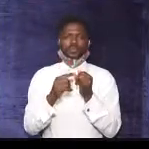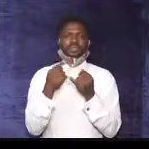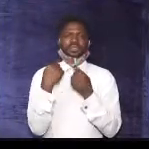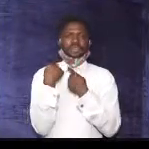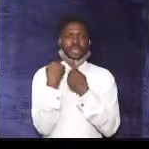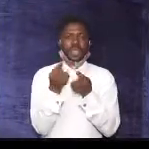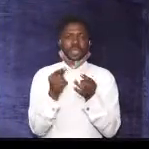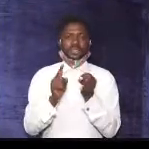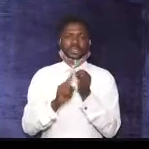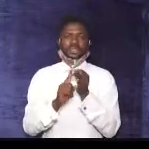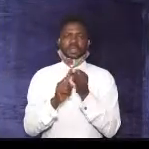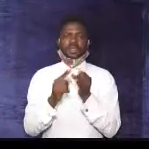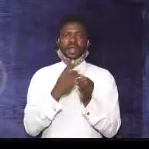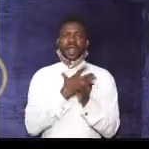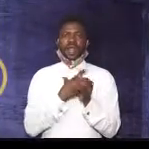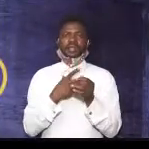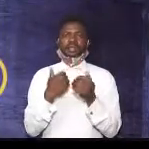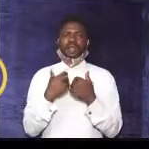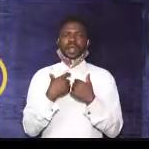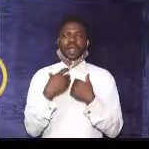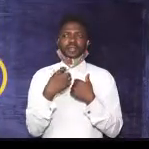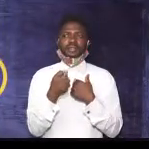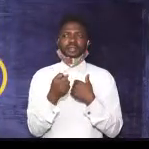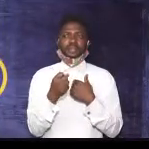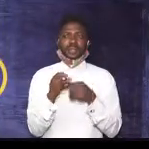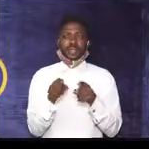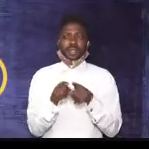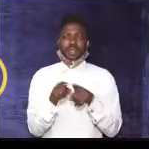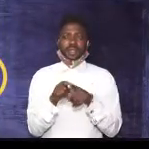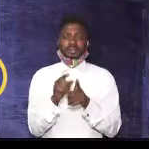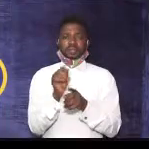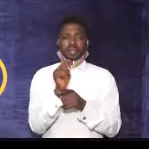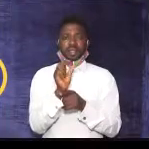because, since, and has.